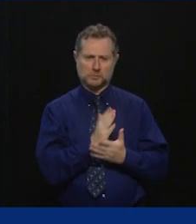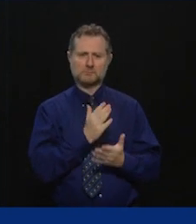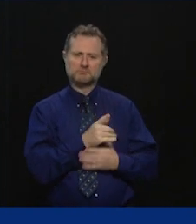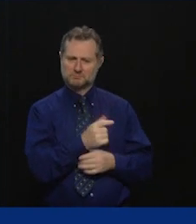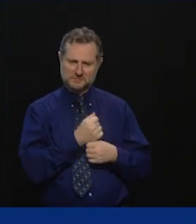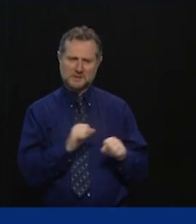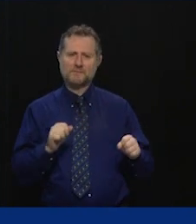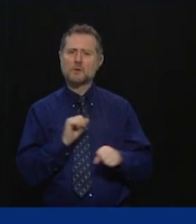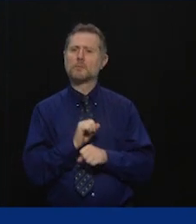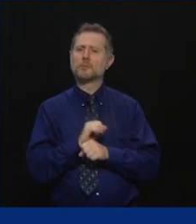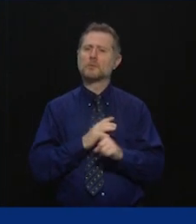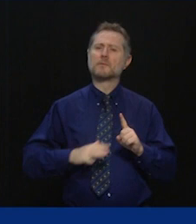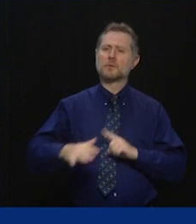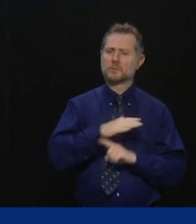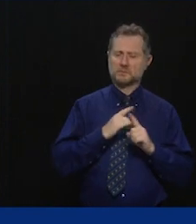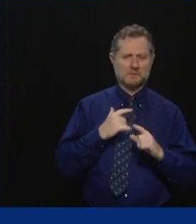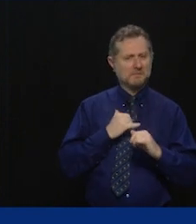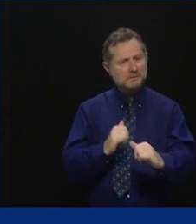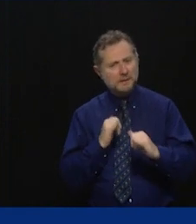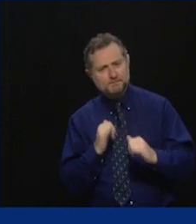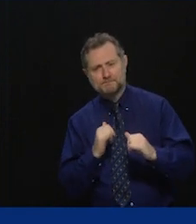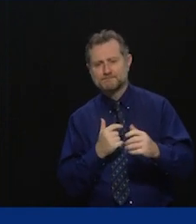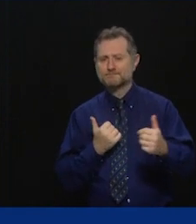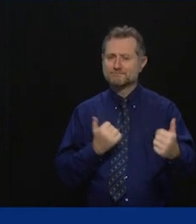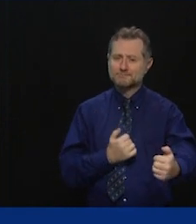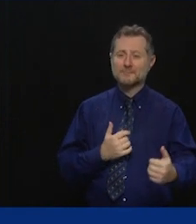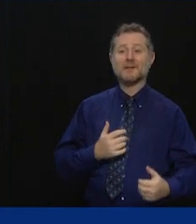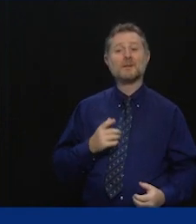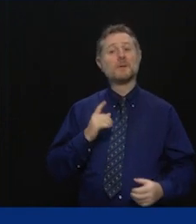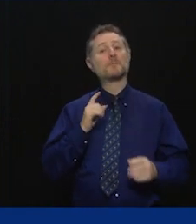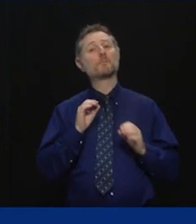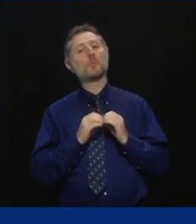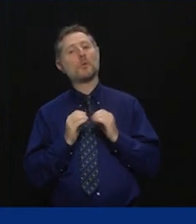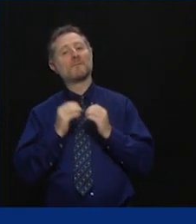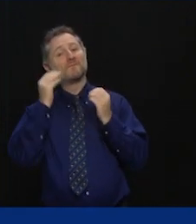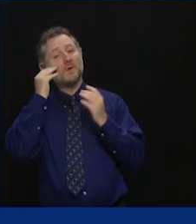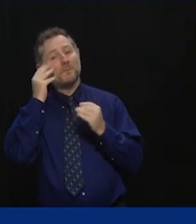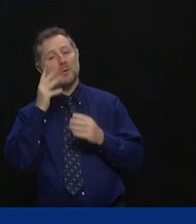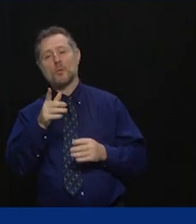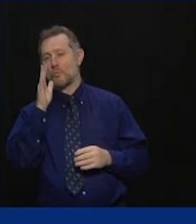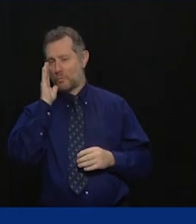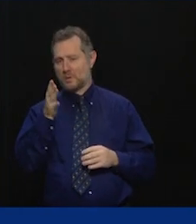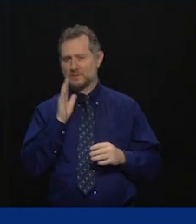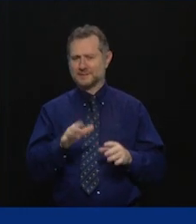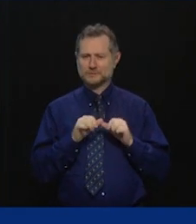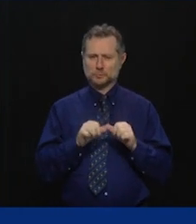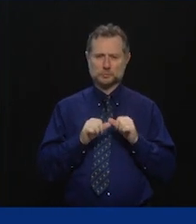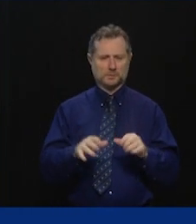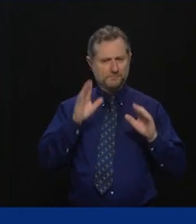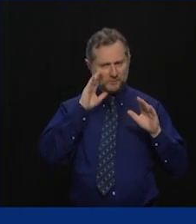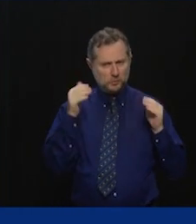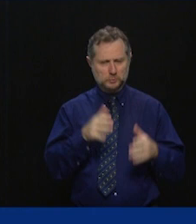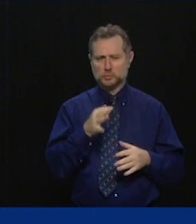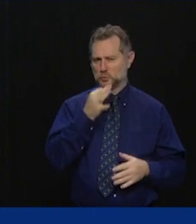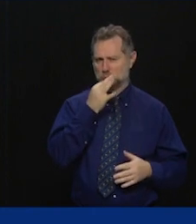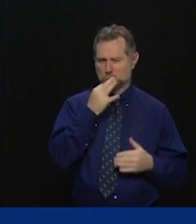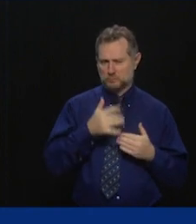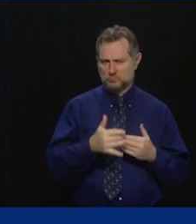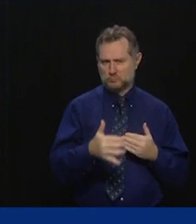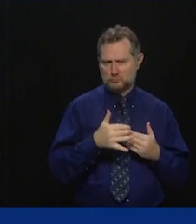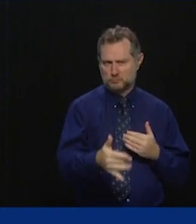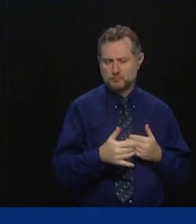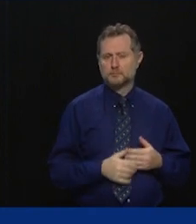workplace as well. So stay tuned. We're going to continue focusing on this very shortly.